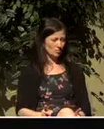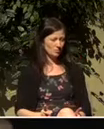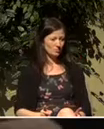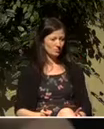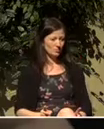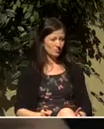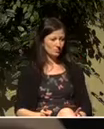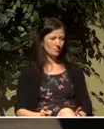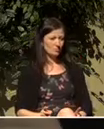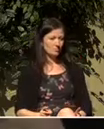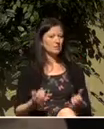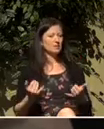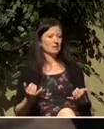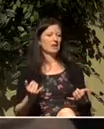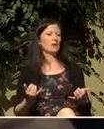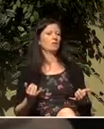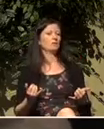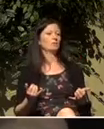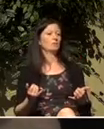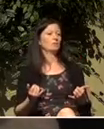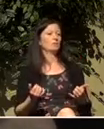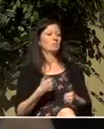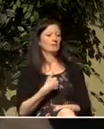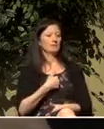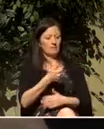And now hiding.